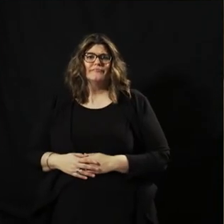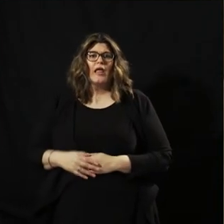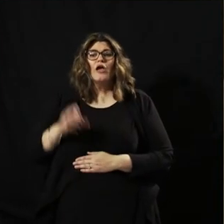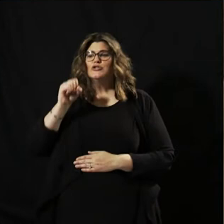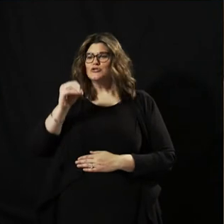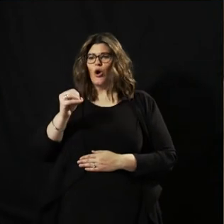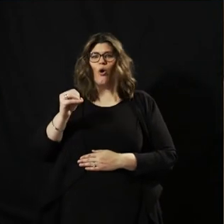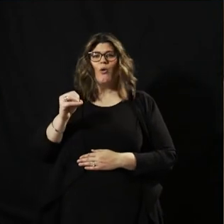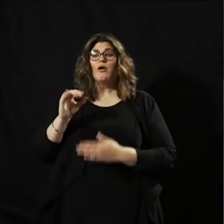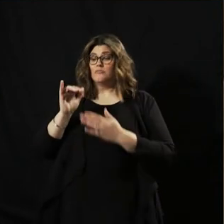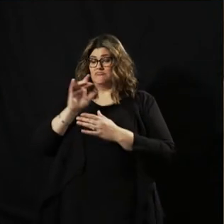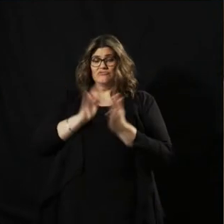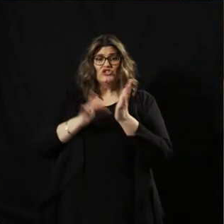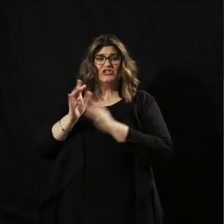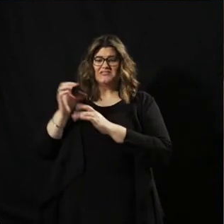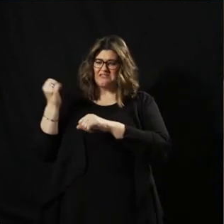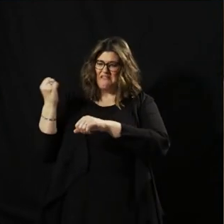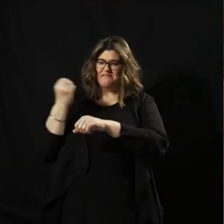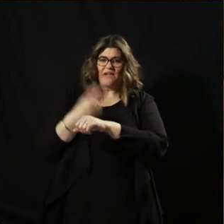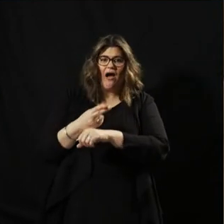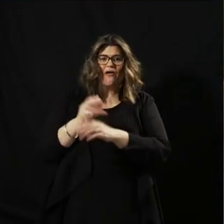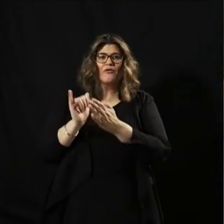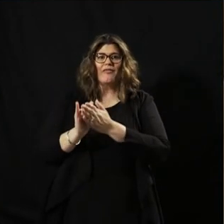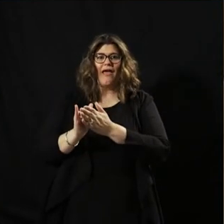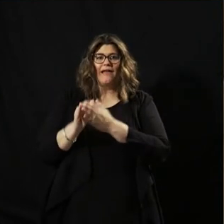has conquered sin and death.